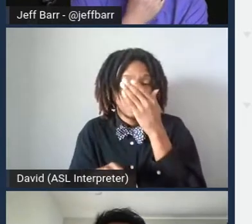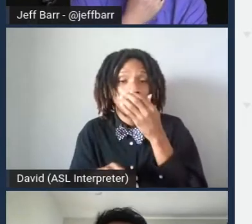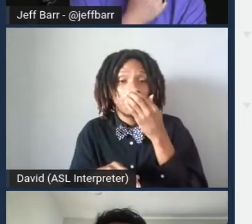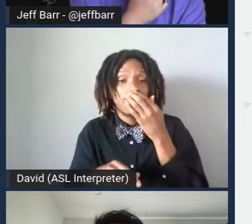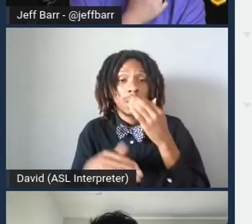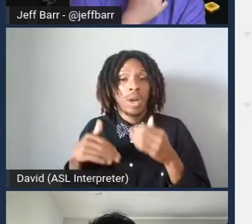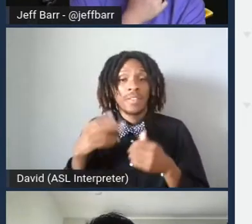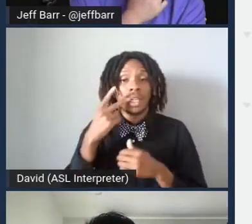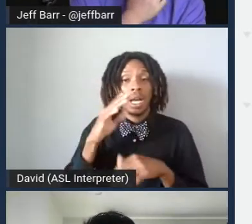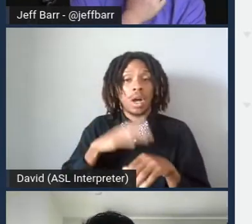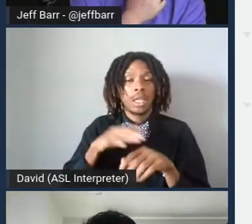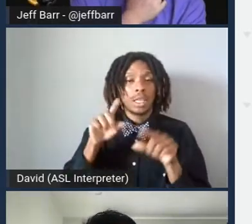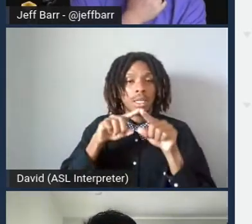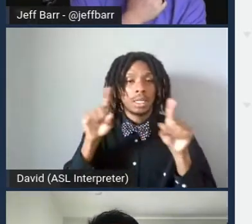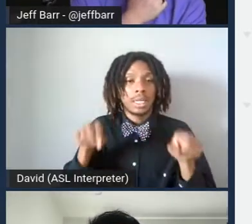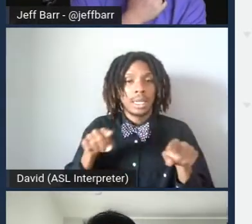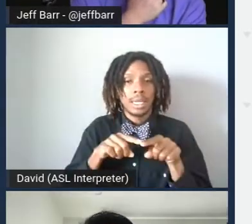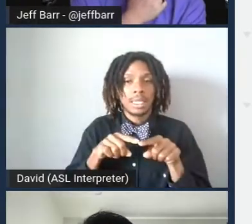the console is